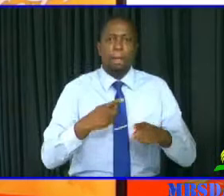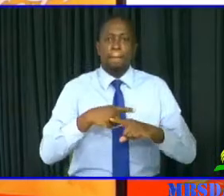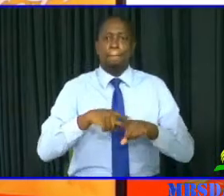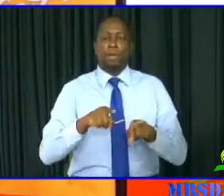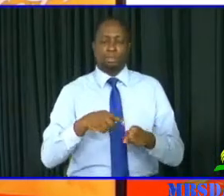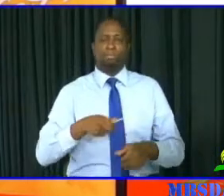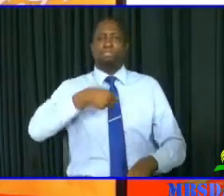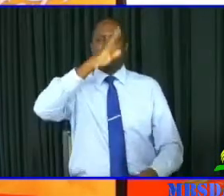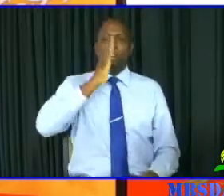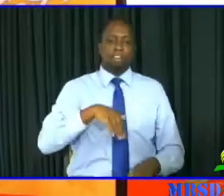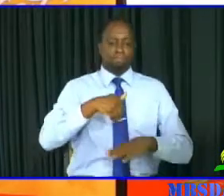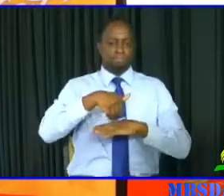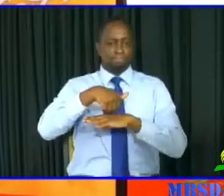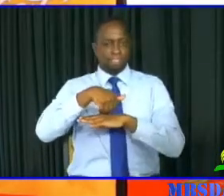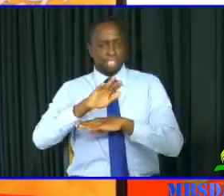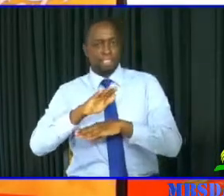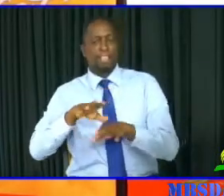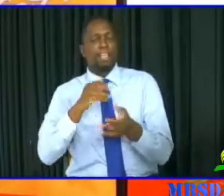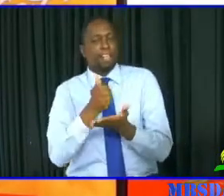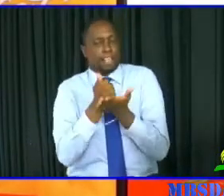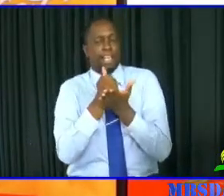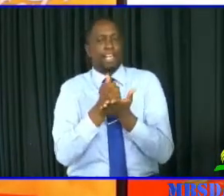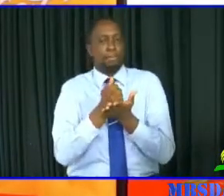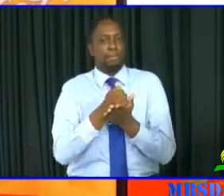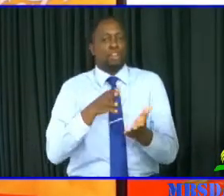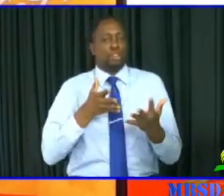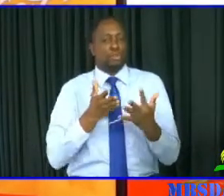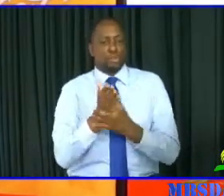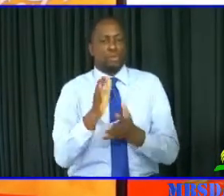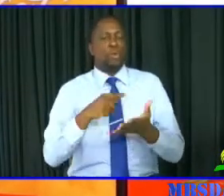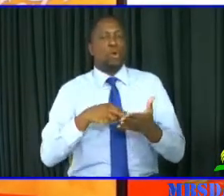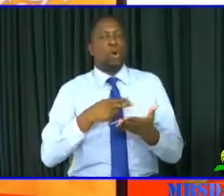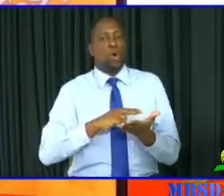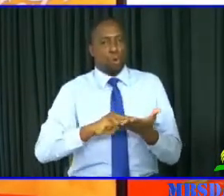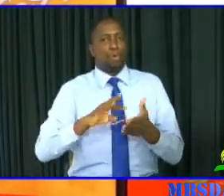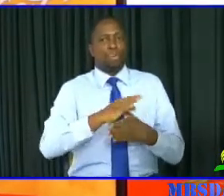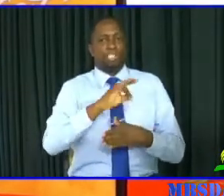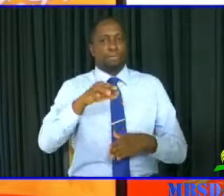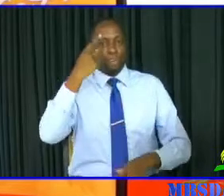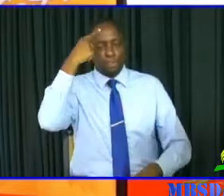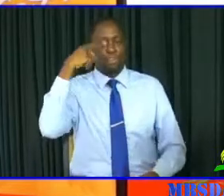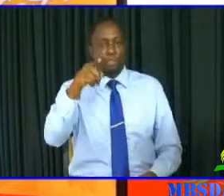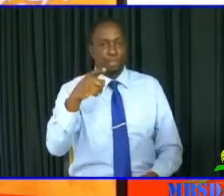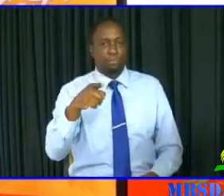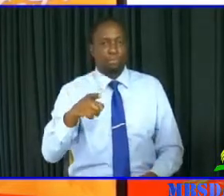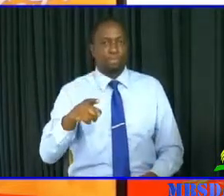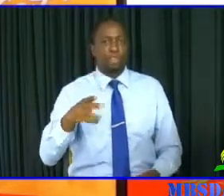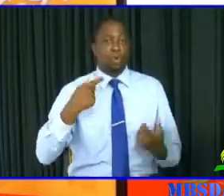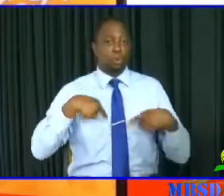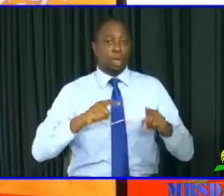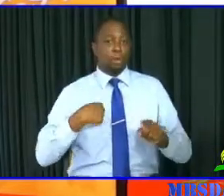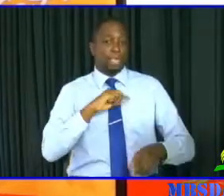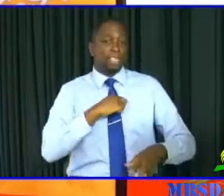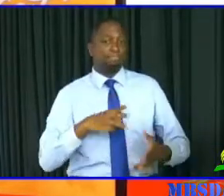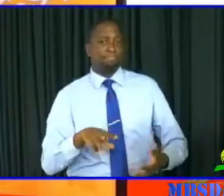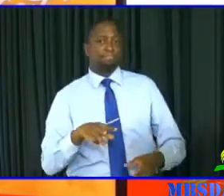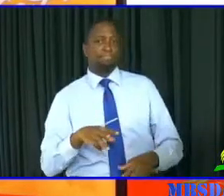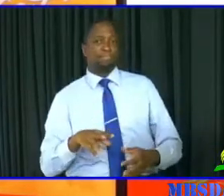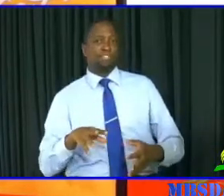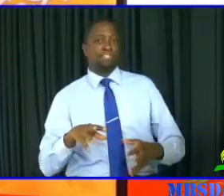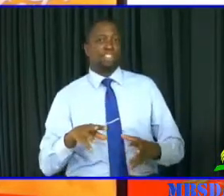Holy Spirit. Now God in his goodness has also said that while we seek to travel along